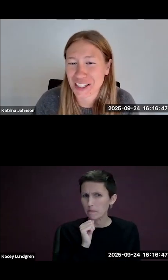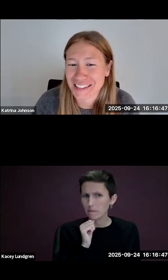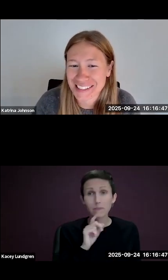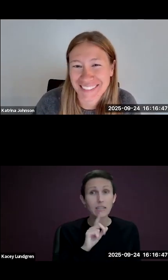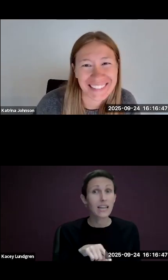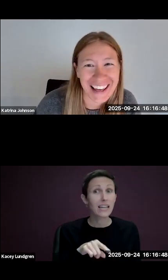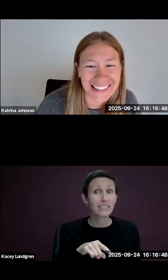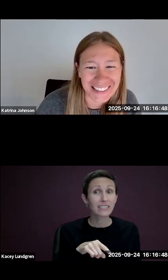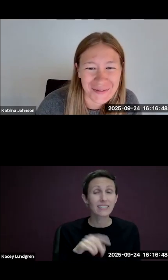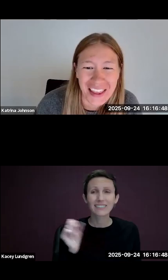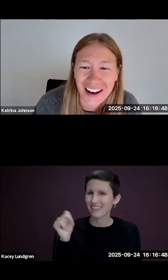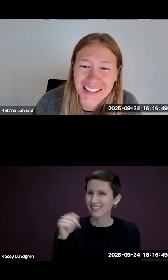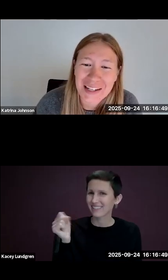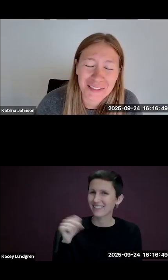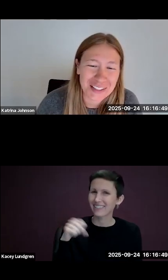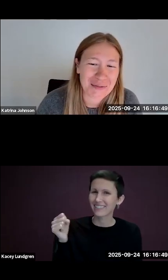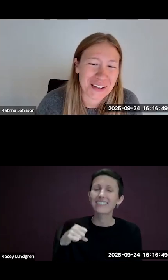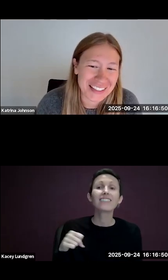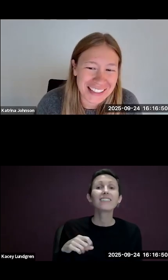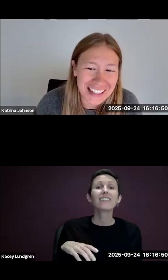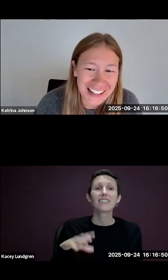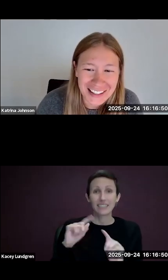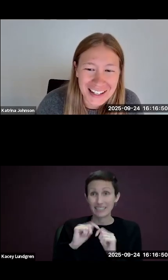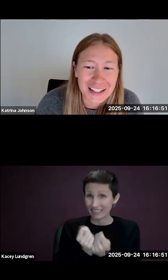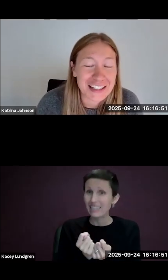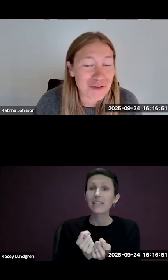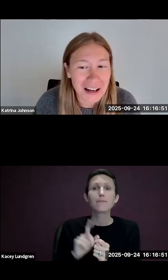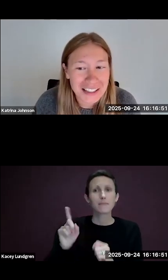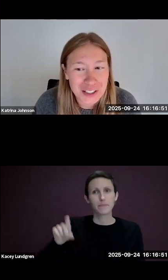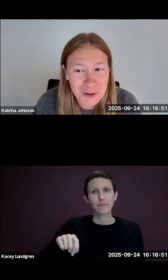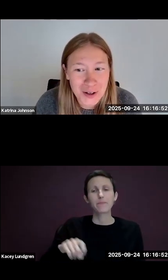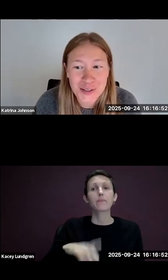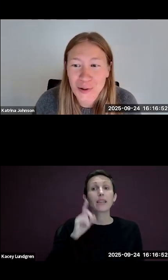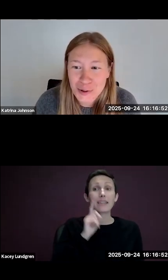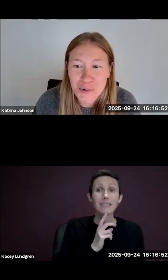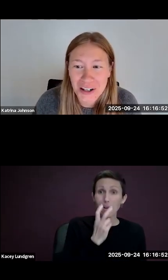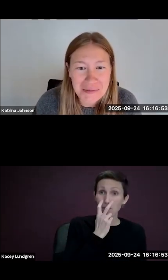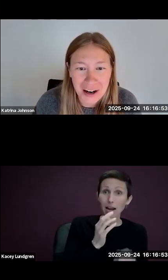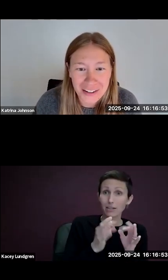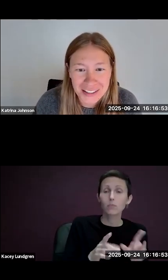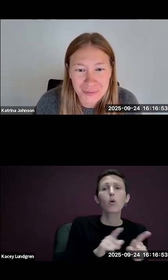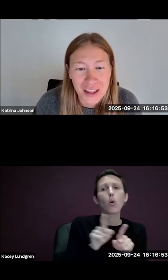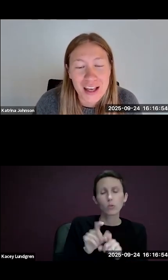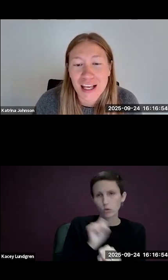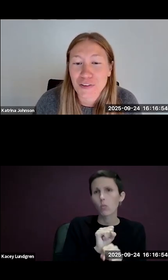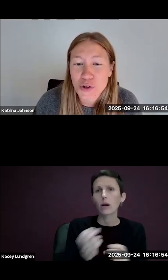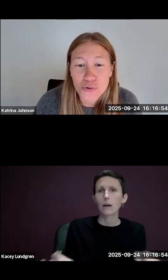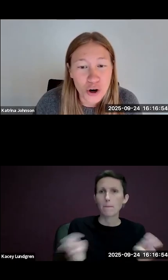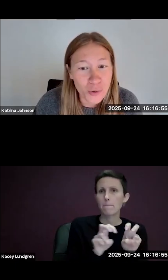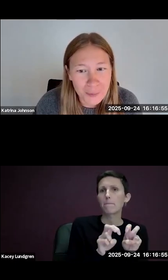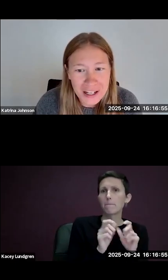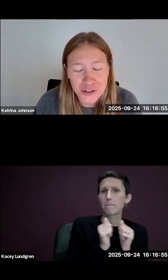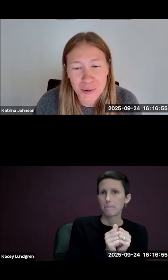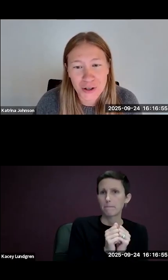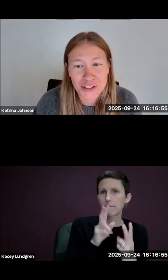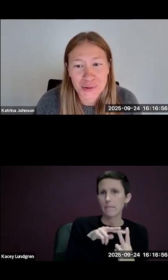The answer is yes. A team of interpreters is needed. Deaf-blind interpreters also work in pairs. If you don't